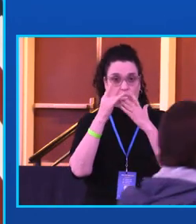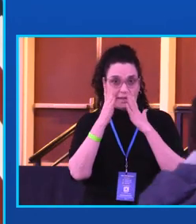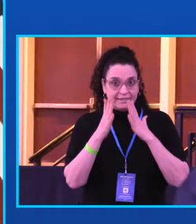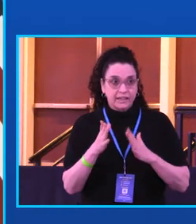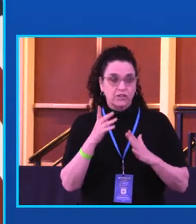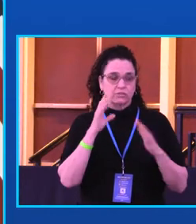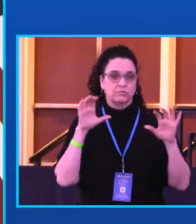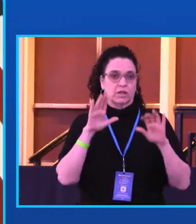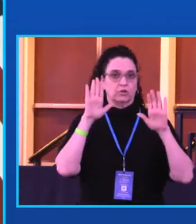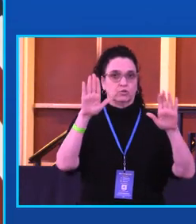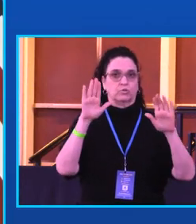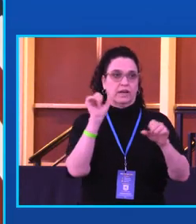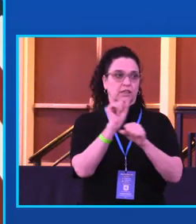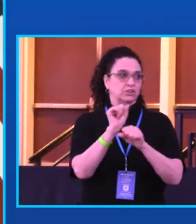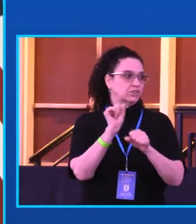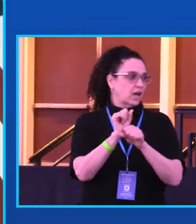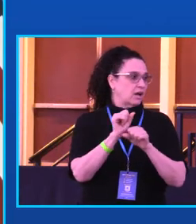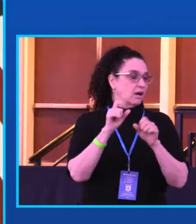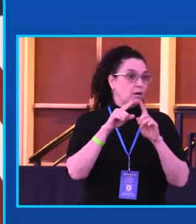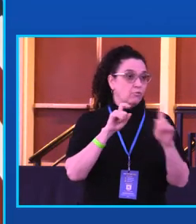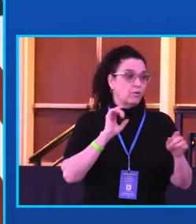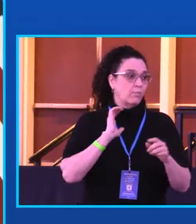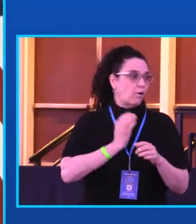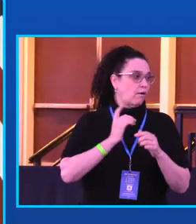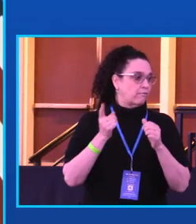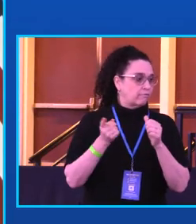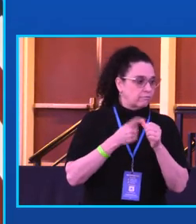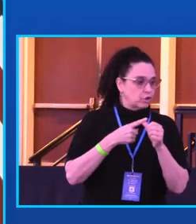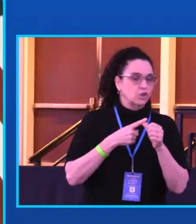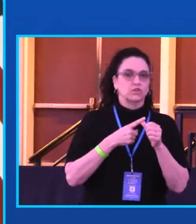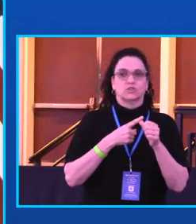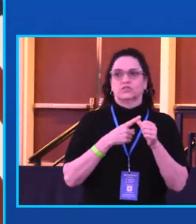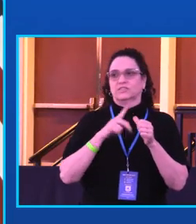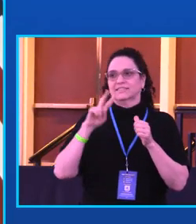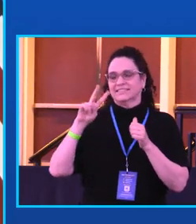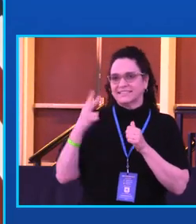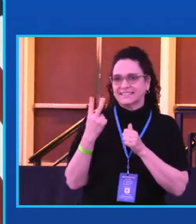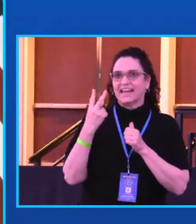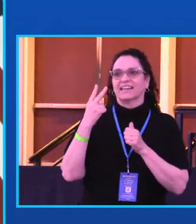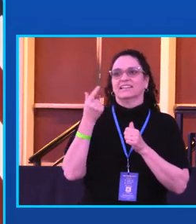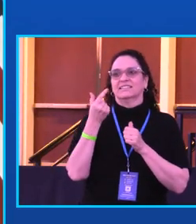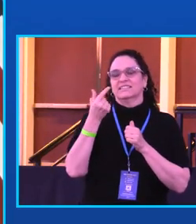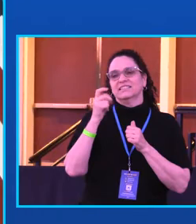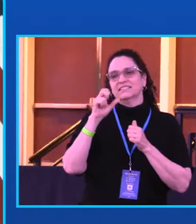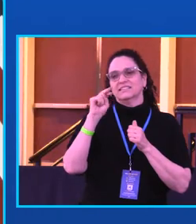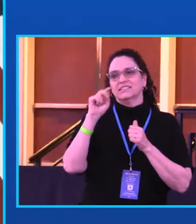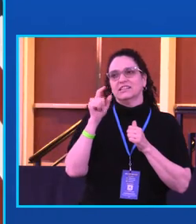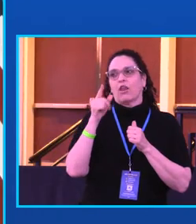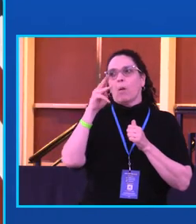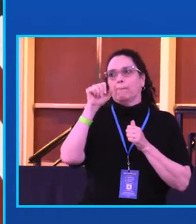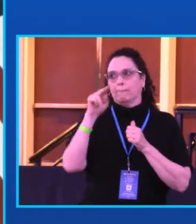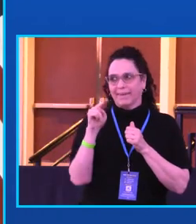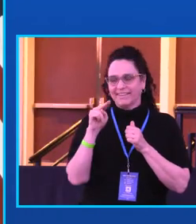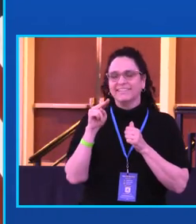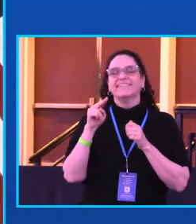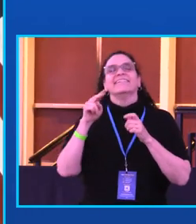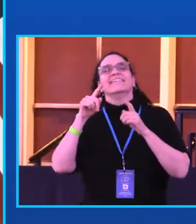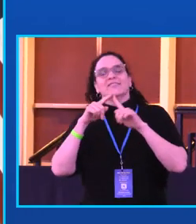job. And on behalf of the first, second gentleman of the United States and myself,